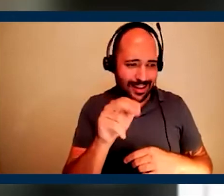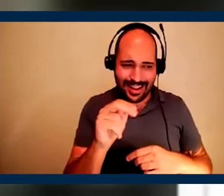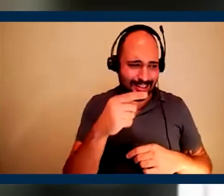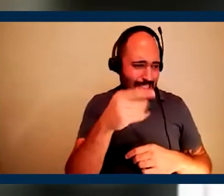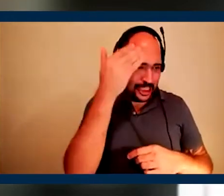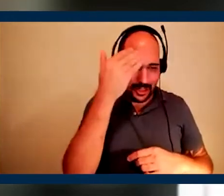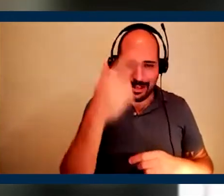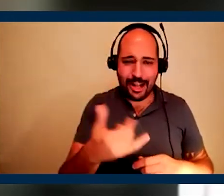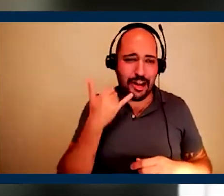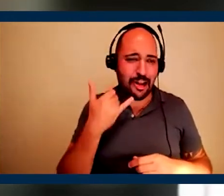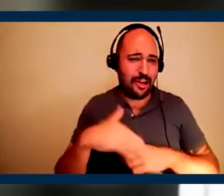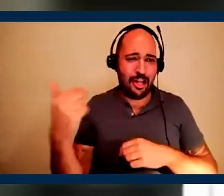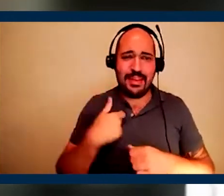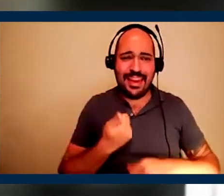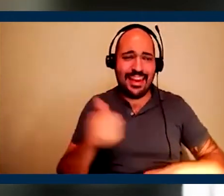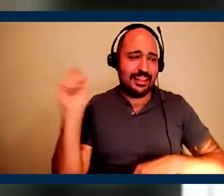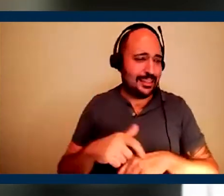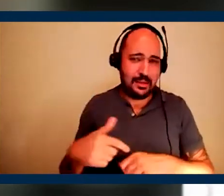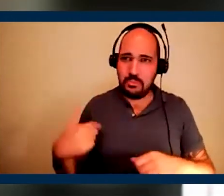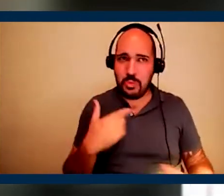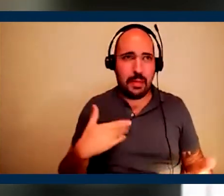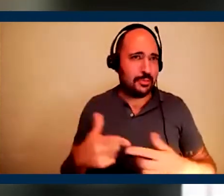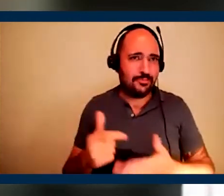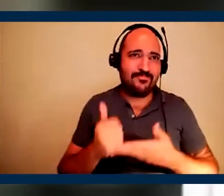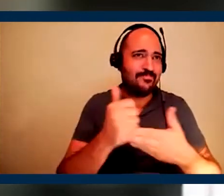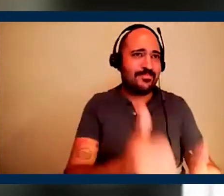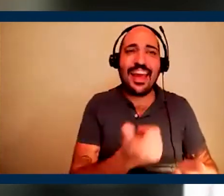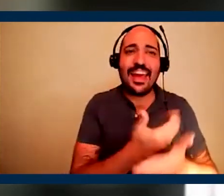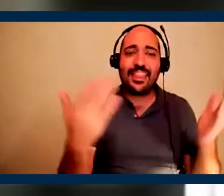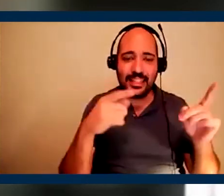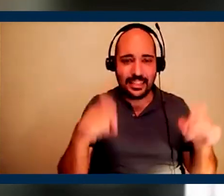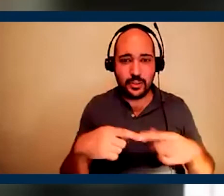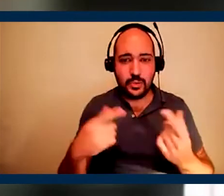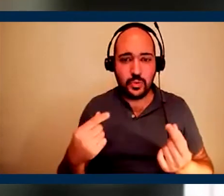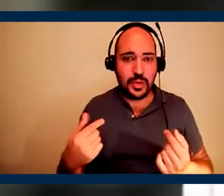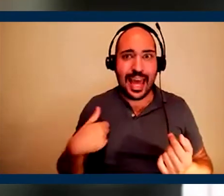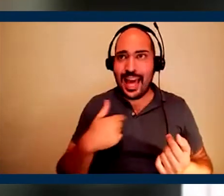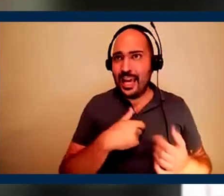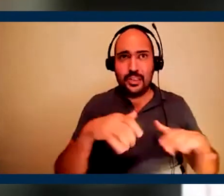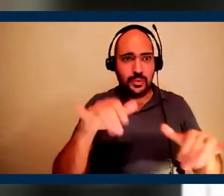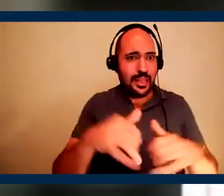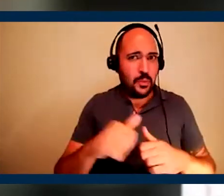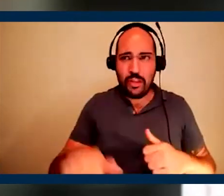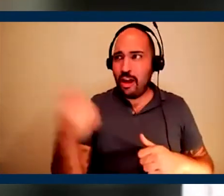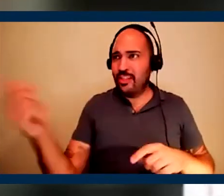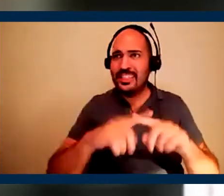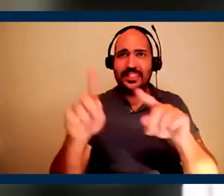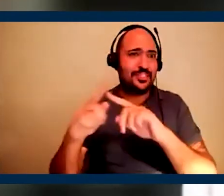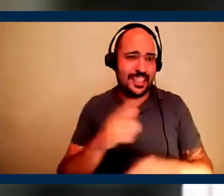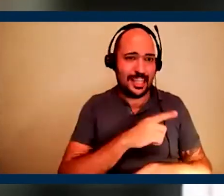the caucus would be glad to assist in anything he needs done. I currently do that with all the other legislators